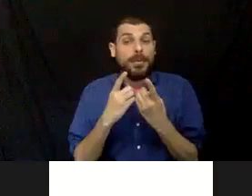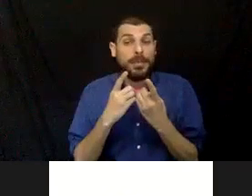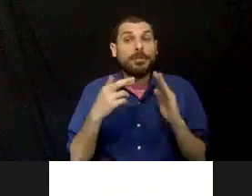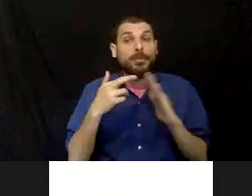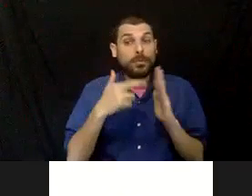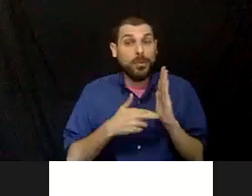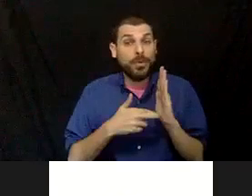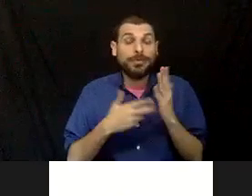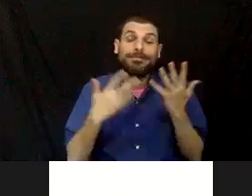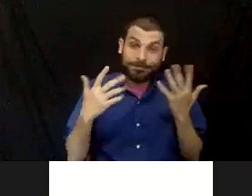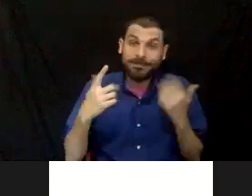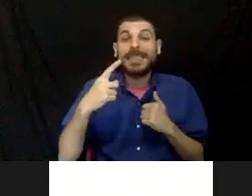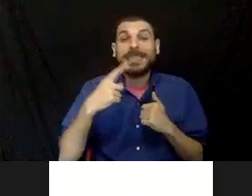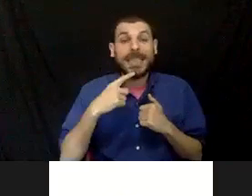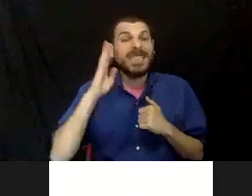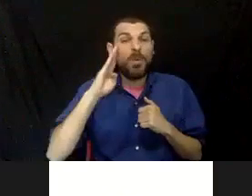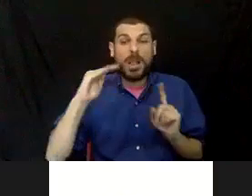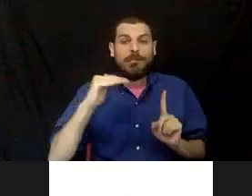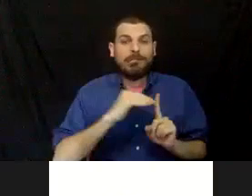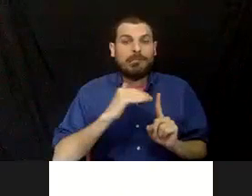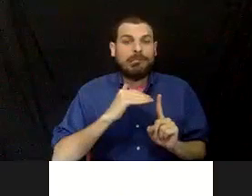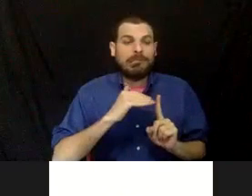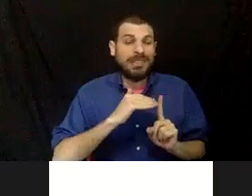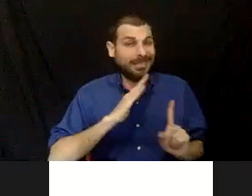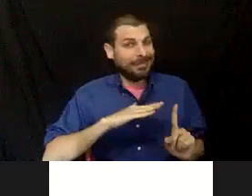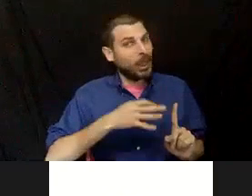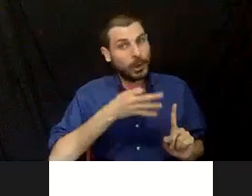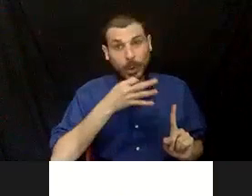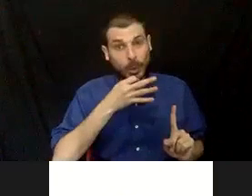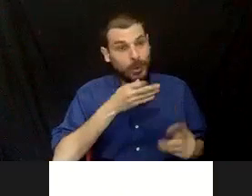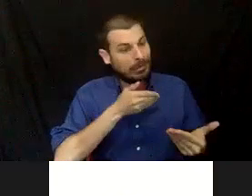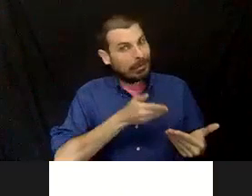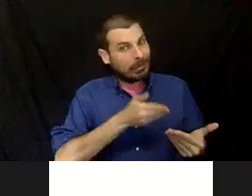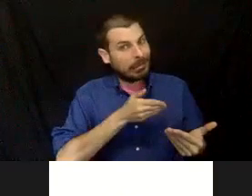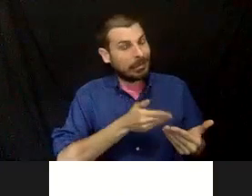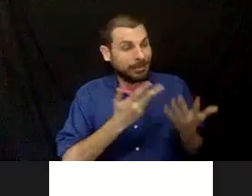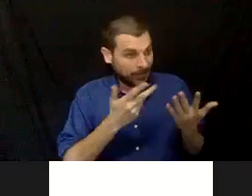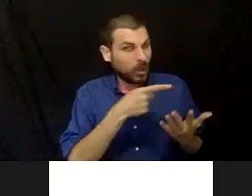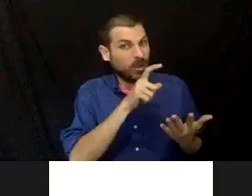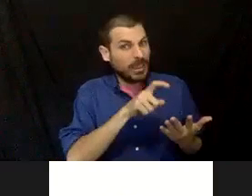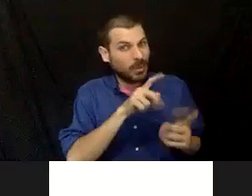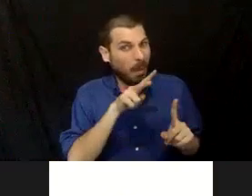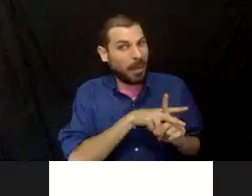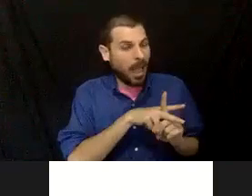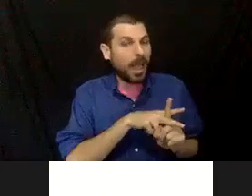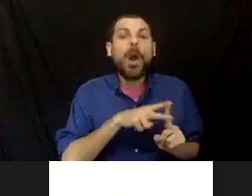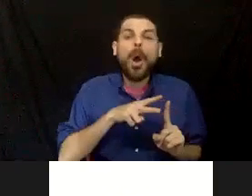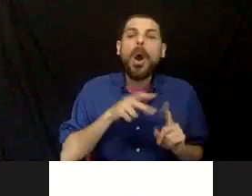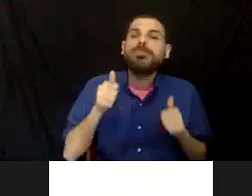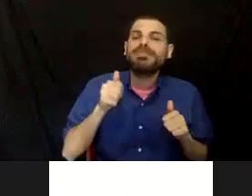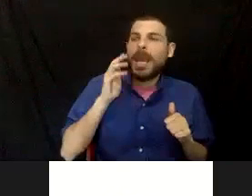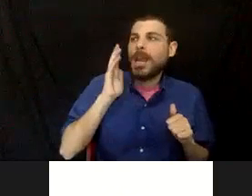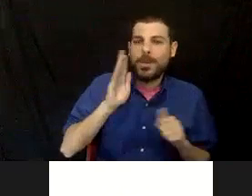to notify people when they're at the end of their eligibility. Hey, you know, you're at the end of your eligibility, you're going to need to apply for this other benefit. Once